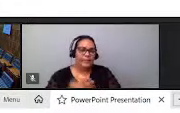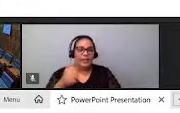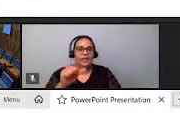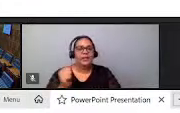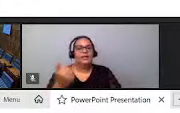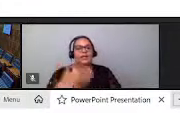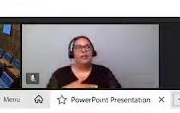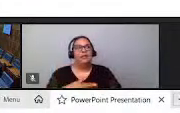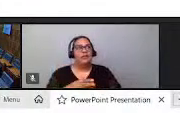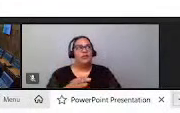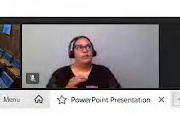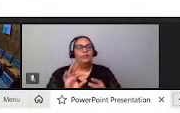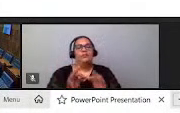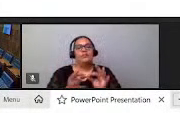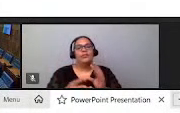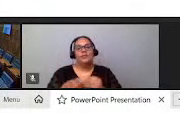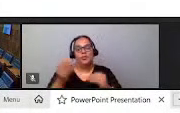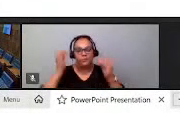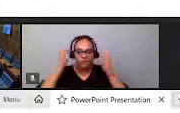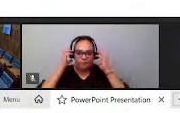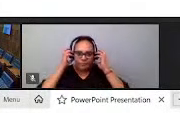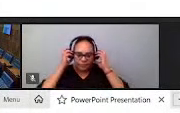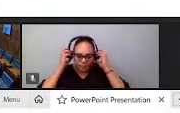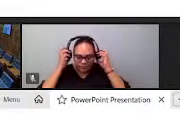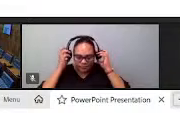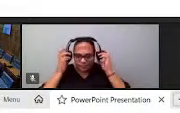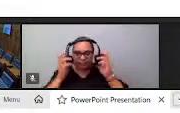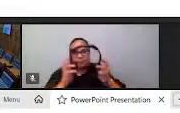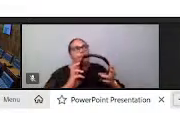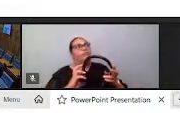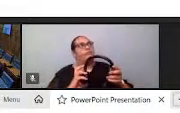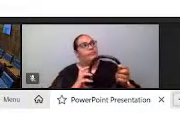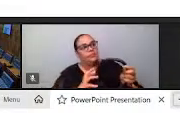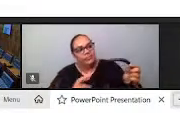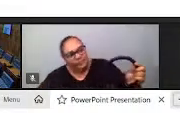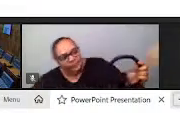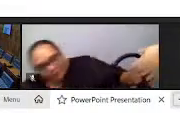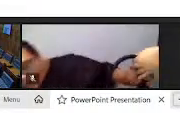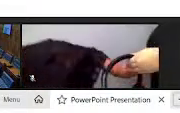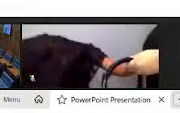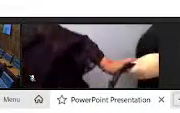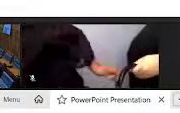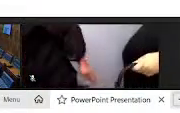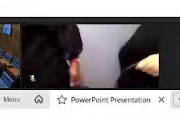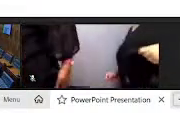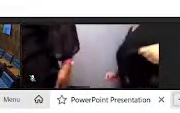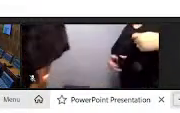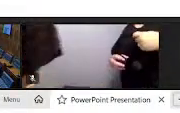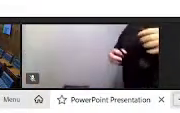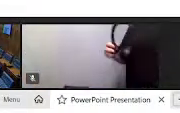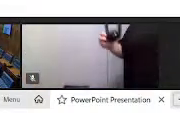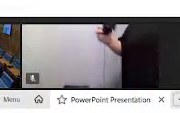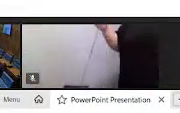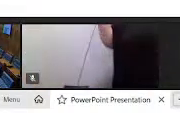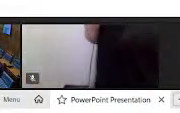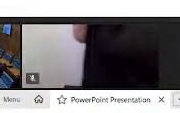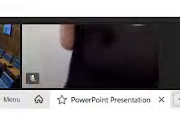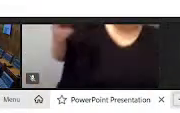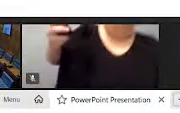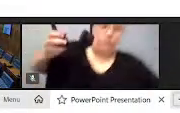next slide if we look at the containers um we do have balcon uh